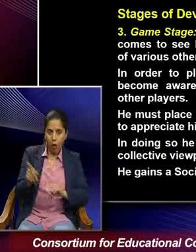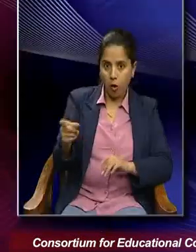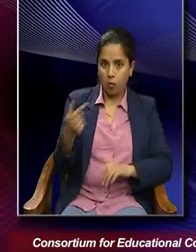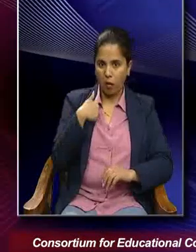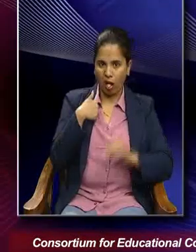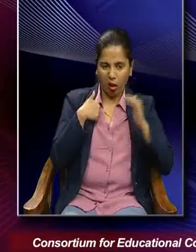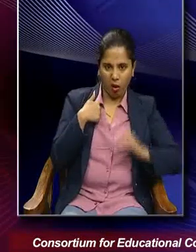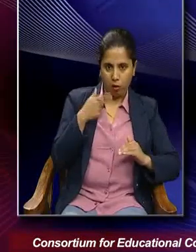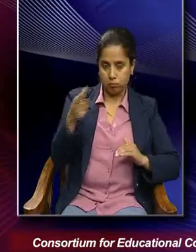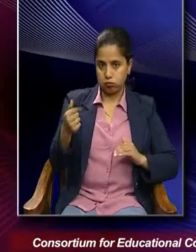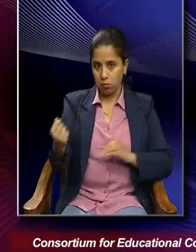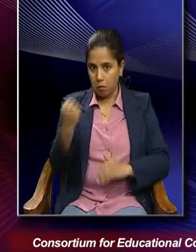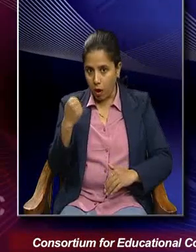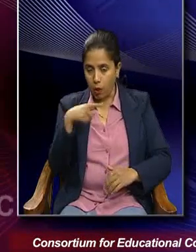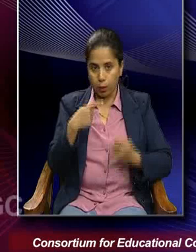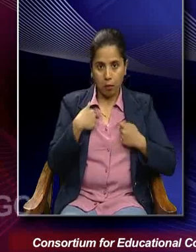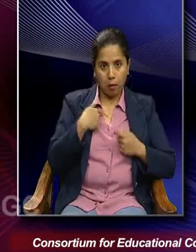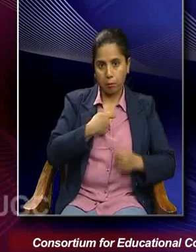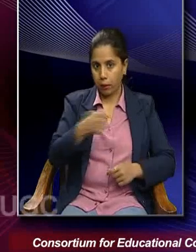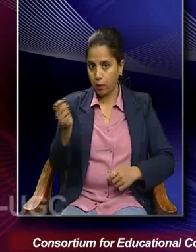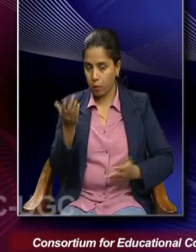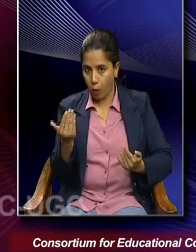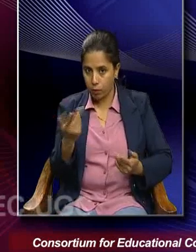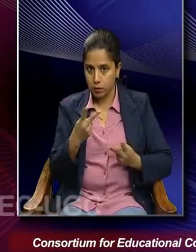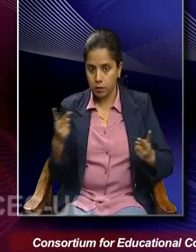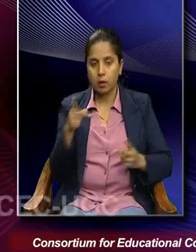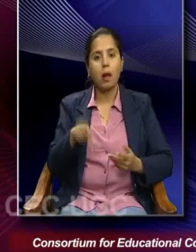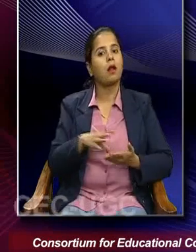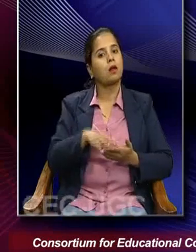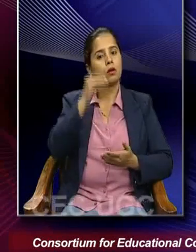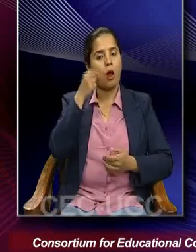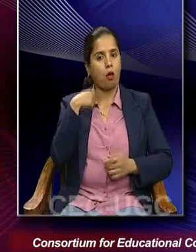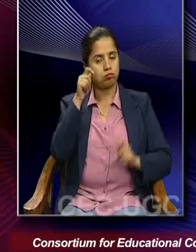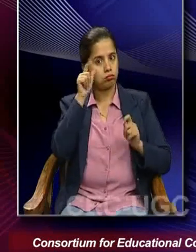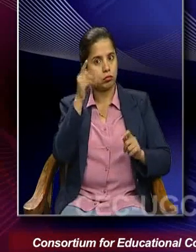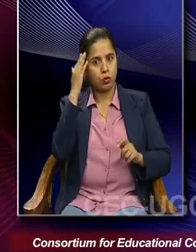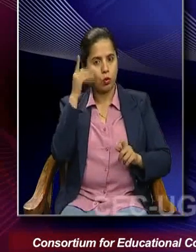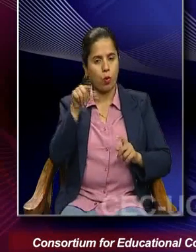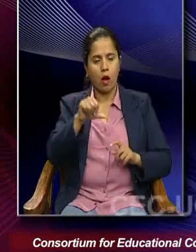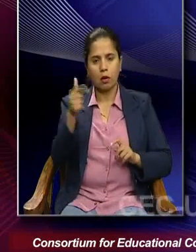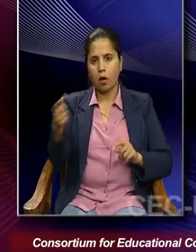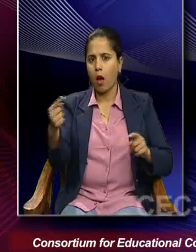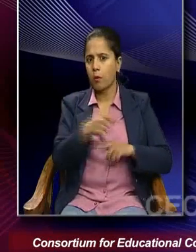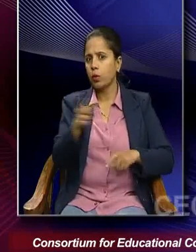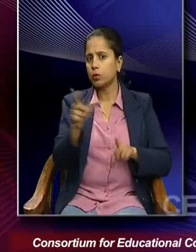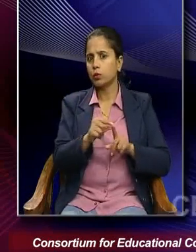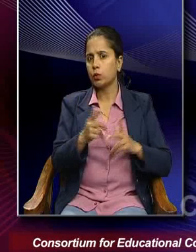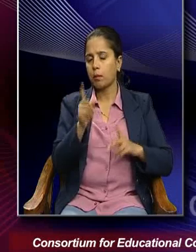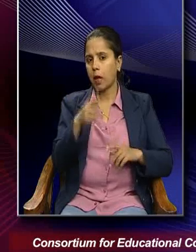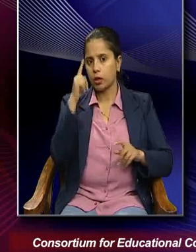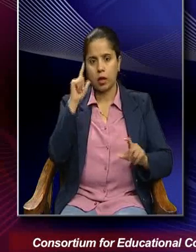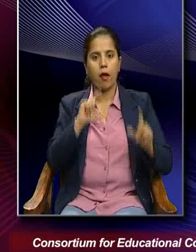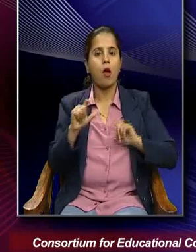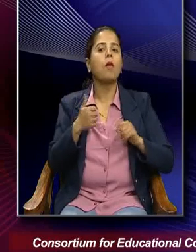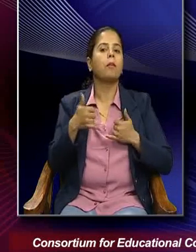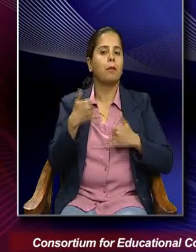also learning about others in our society and able to develop a